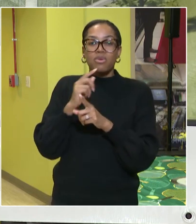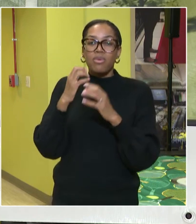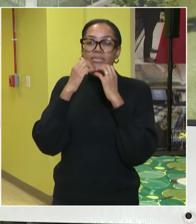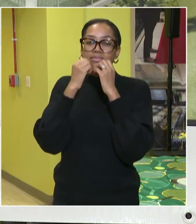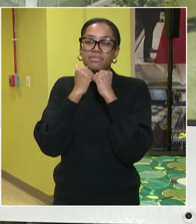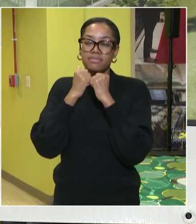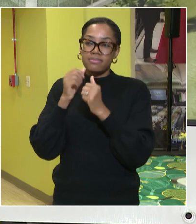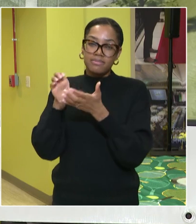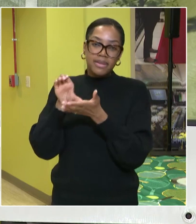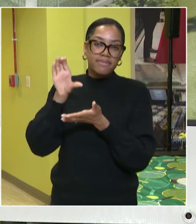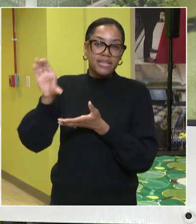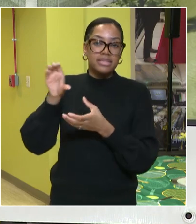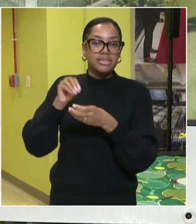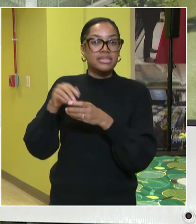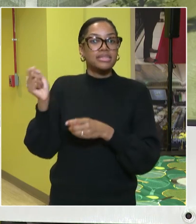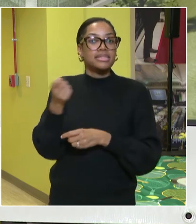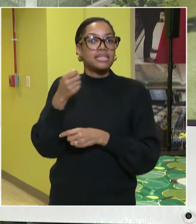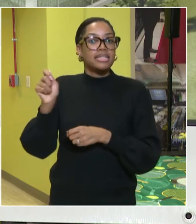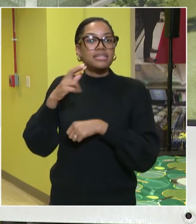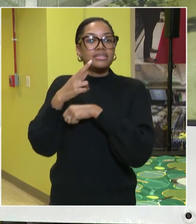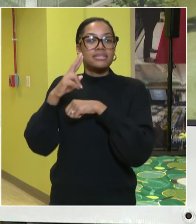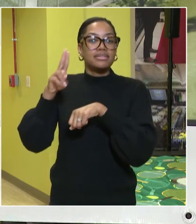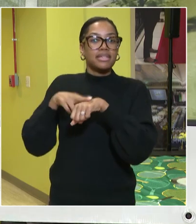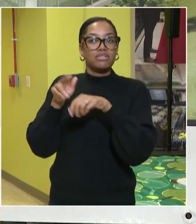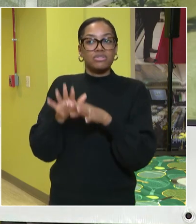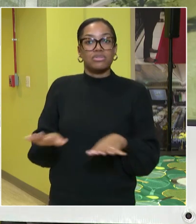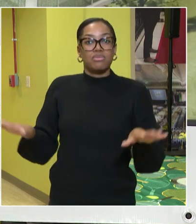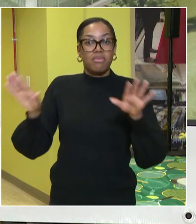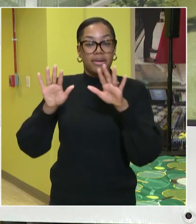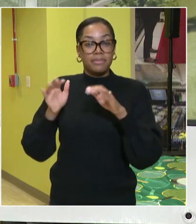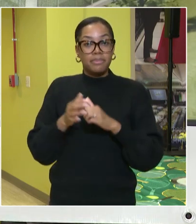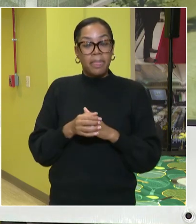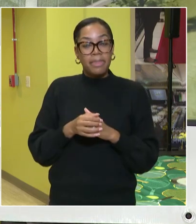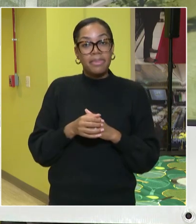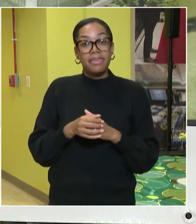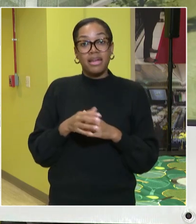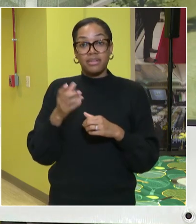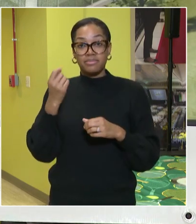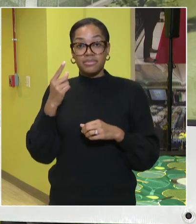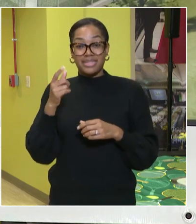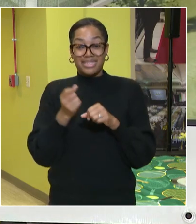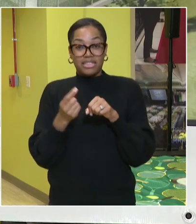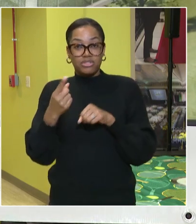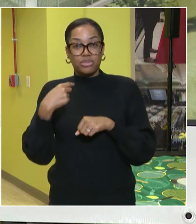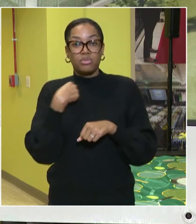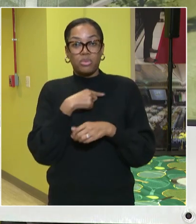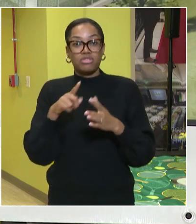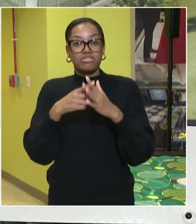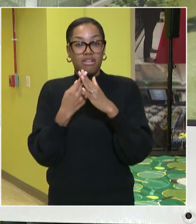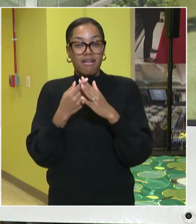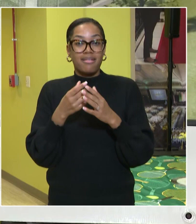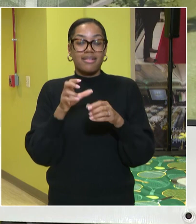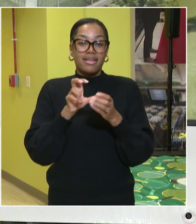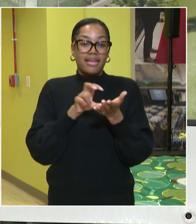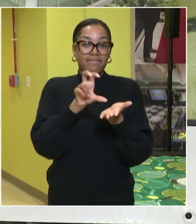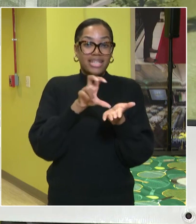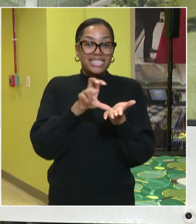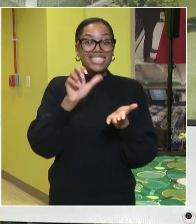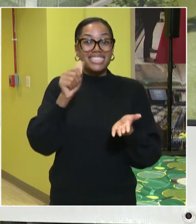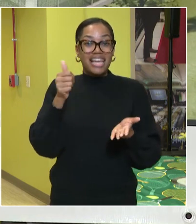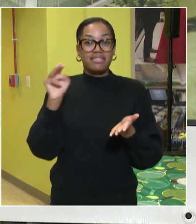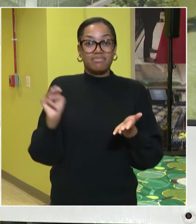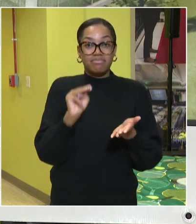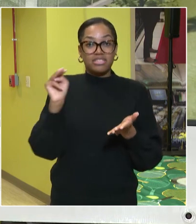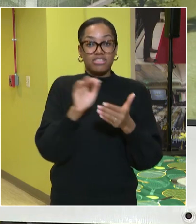nationwide. Beginning in 2025, the USTA will invest over $10 million annually to renovate existing